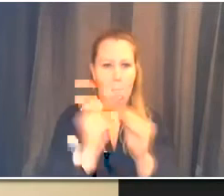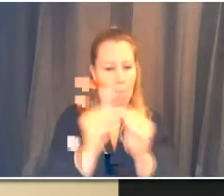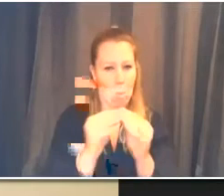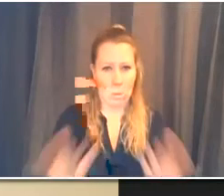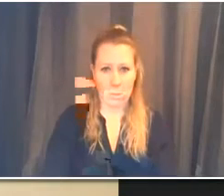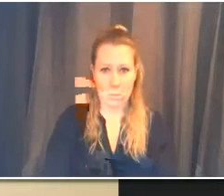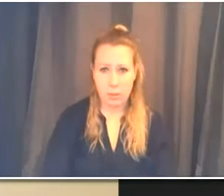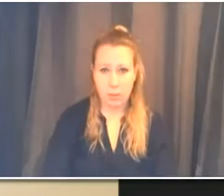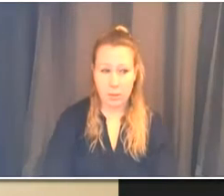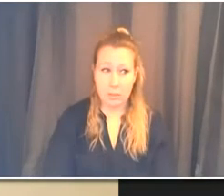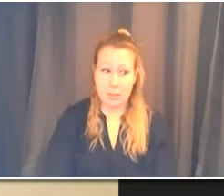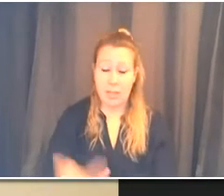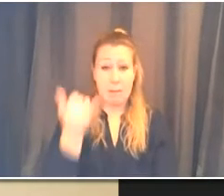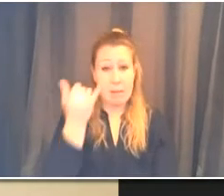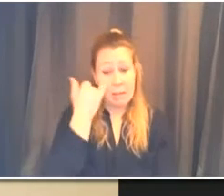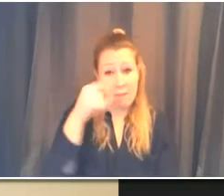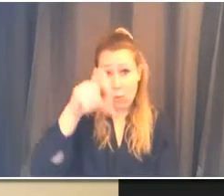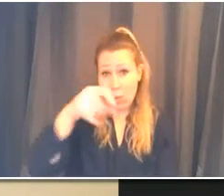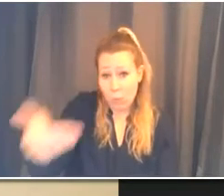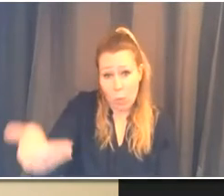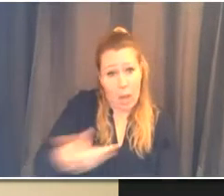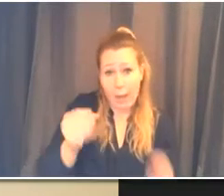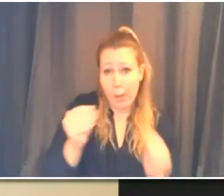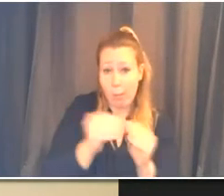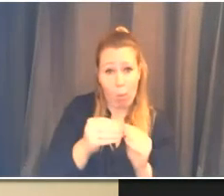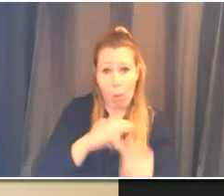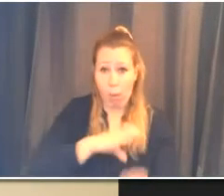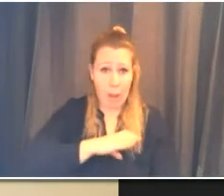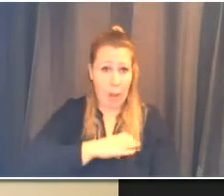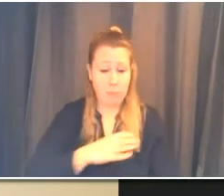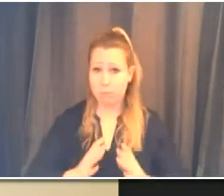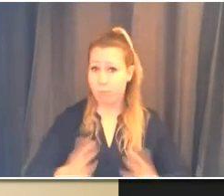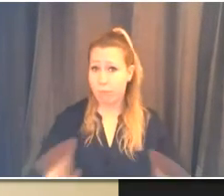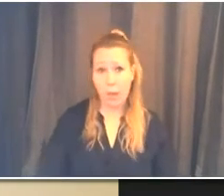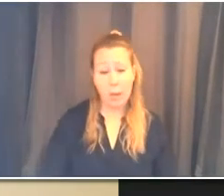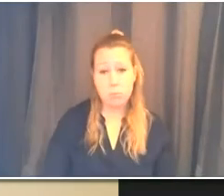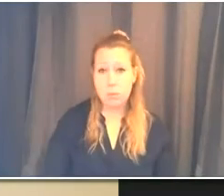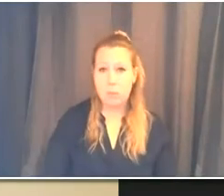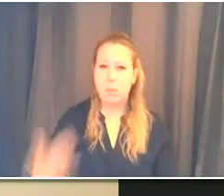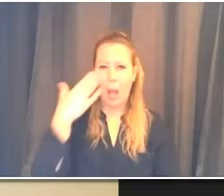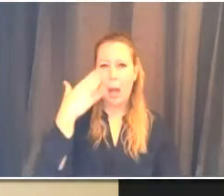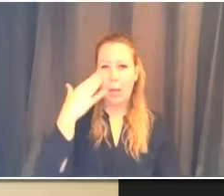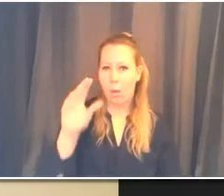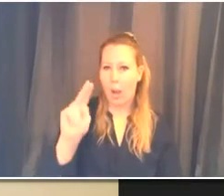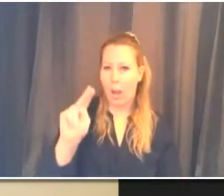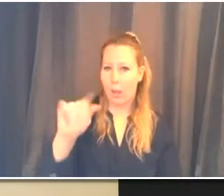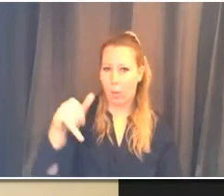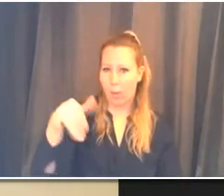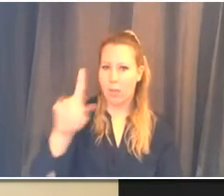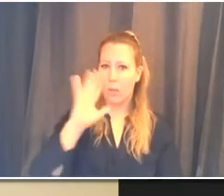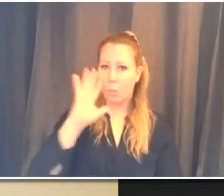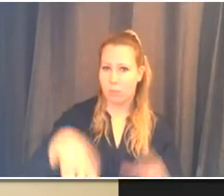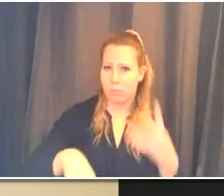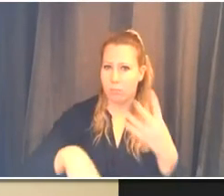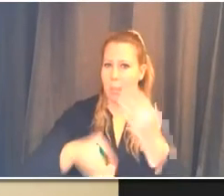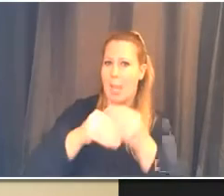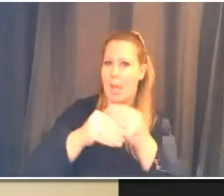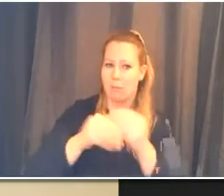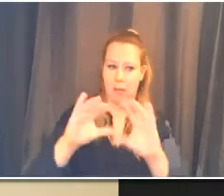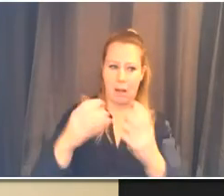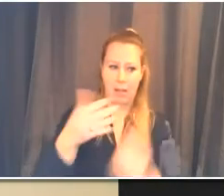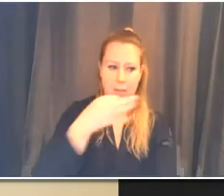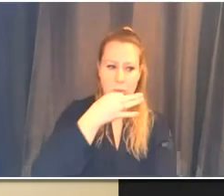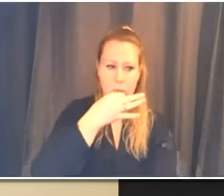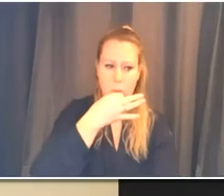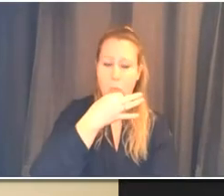of times that they did prior to covid because people are locked in their homes with their attackers so I just